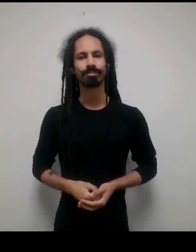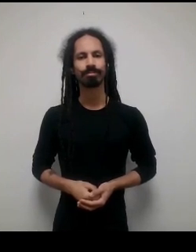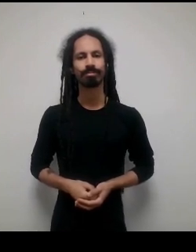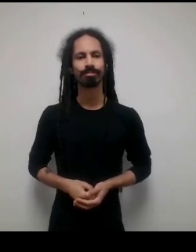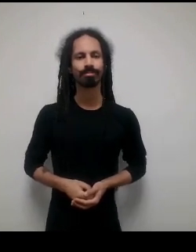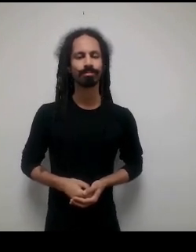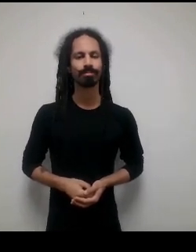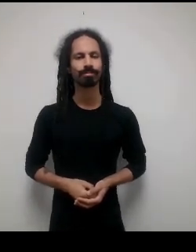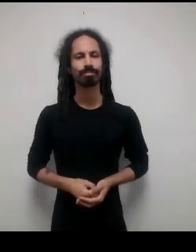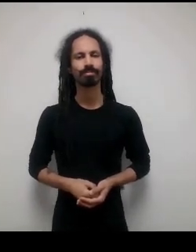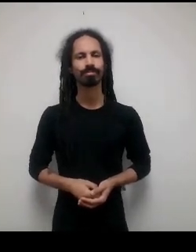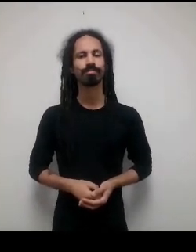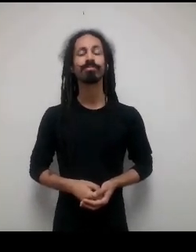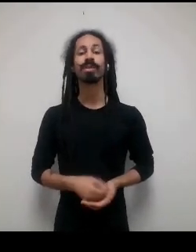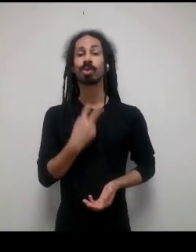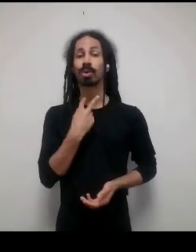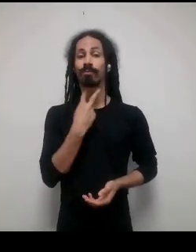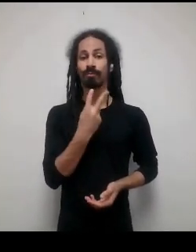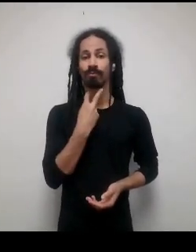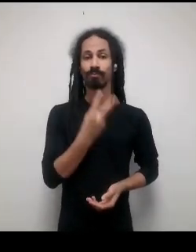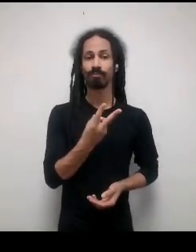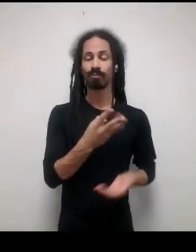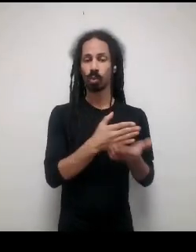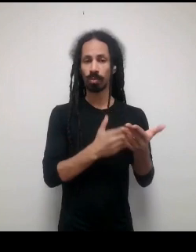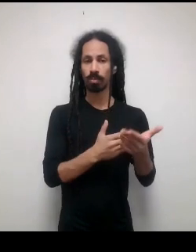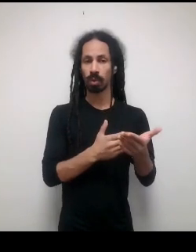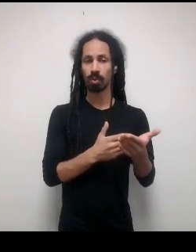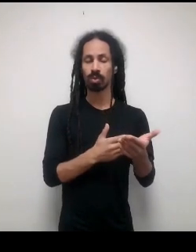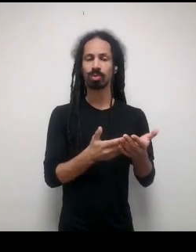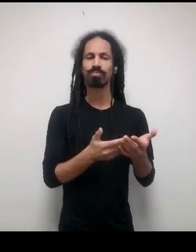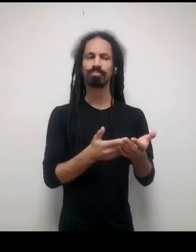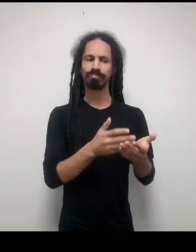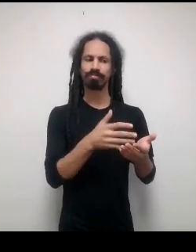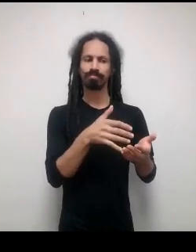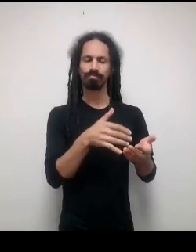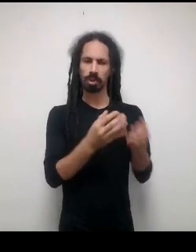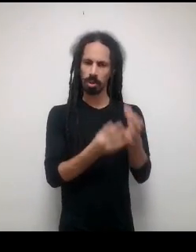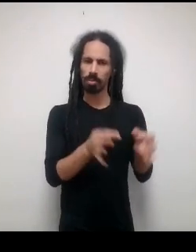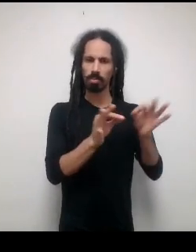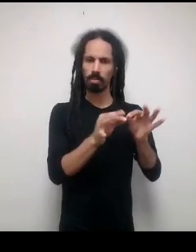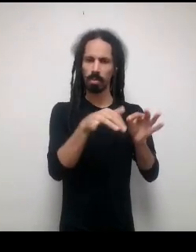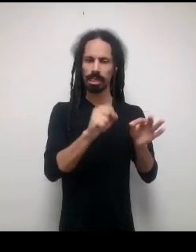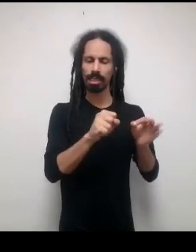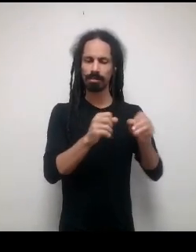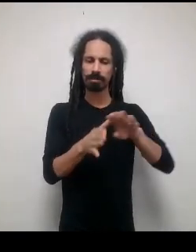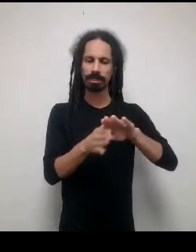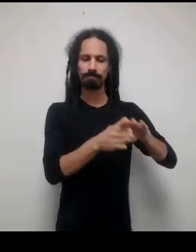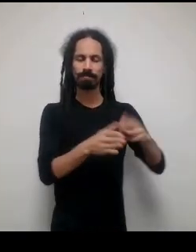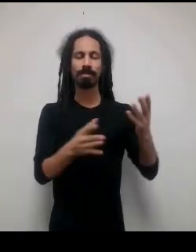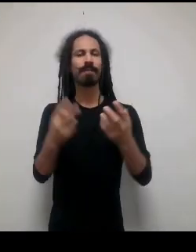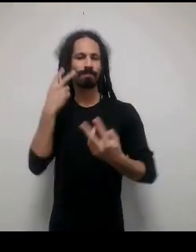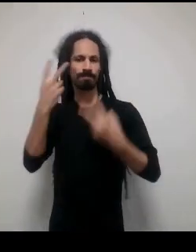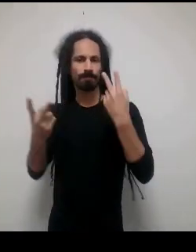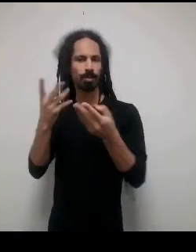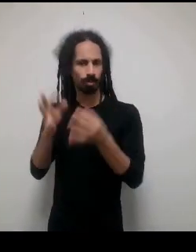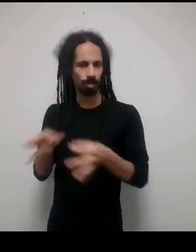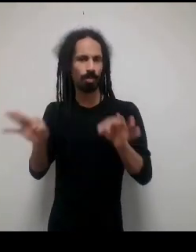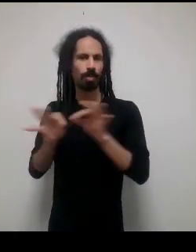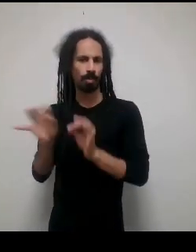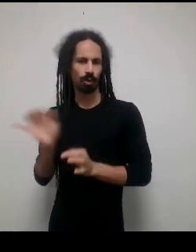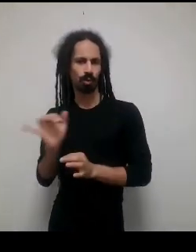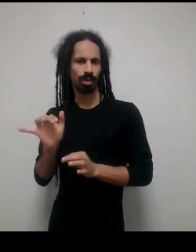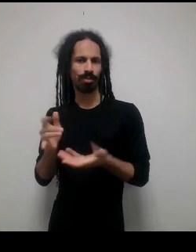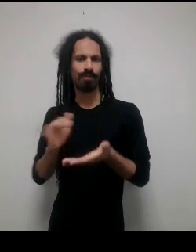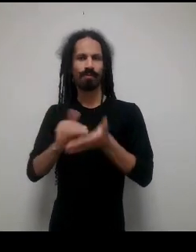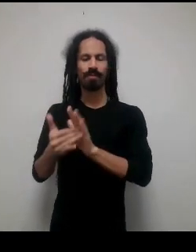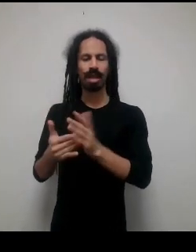After vocal elements, we also want to consider visual elements. So how do you look and present yourself? How we look and present